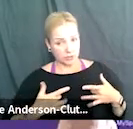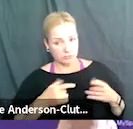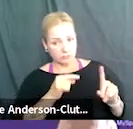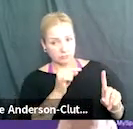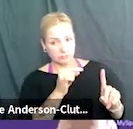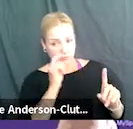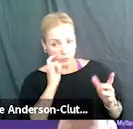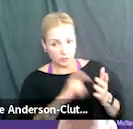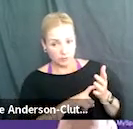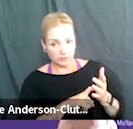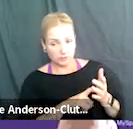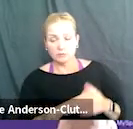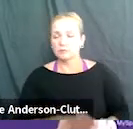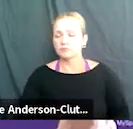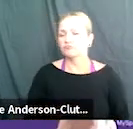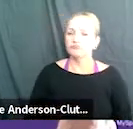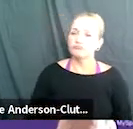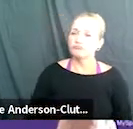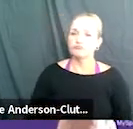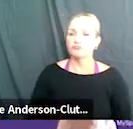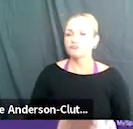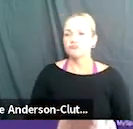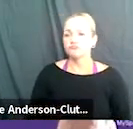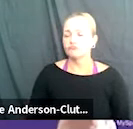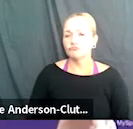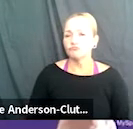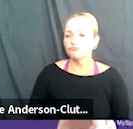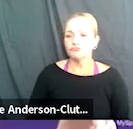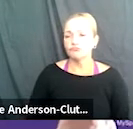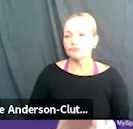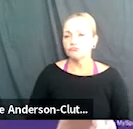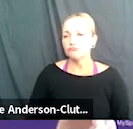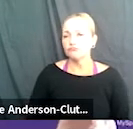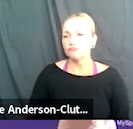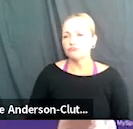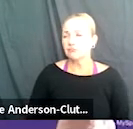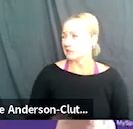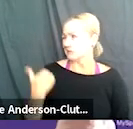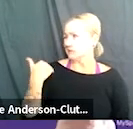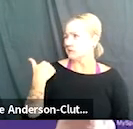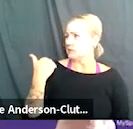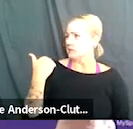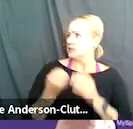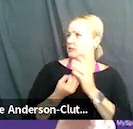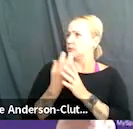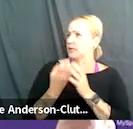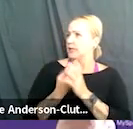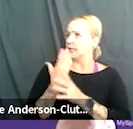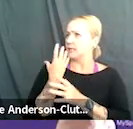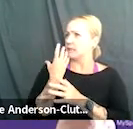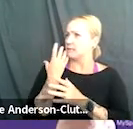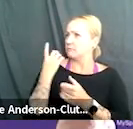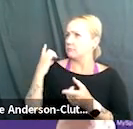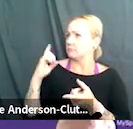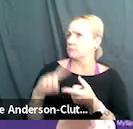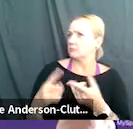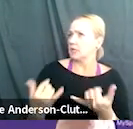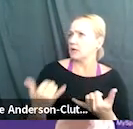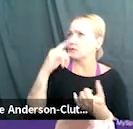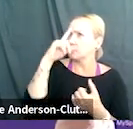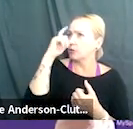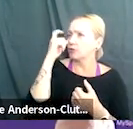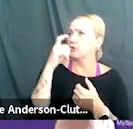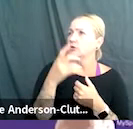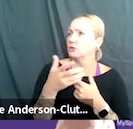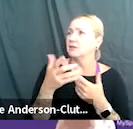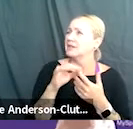I've seen him a few times now since late in the spring or early summer, He always has a smile on his face. Even